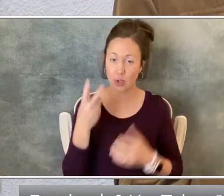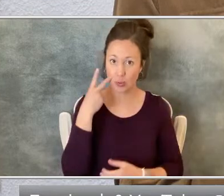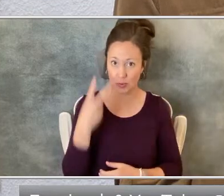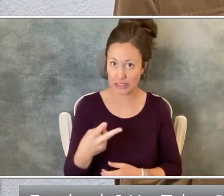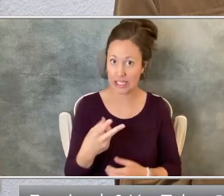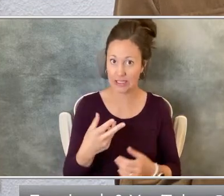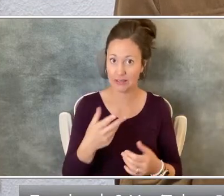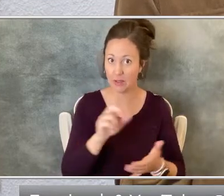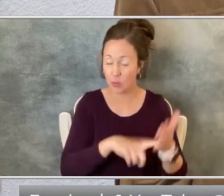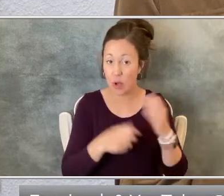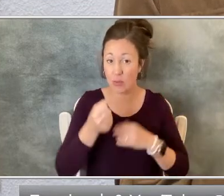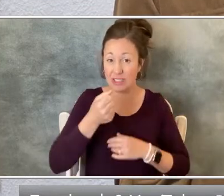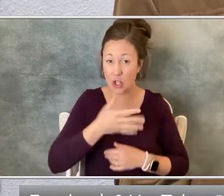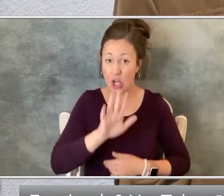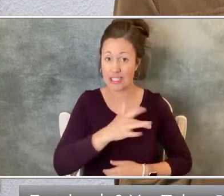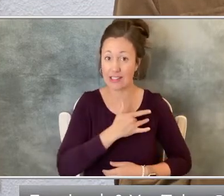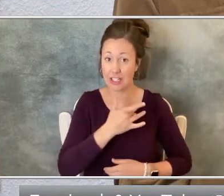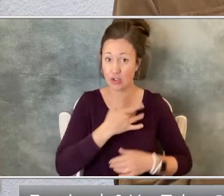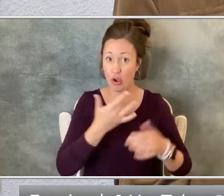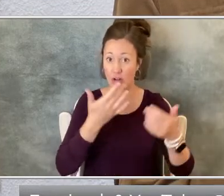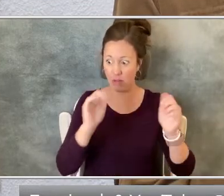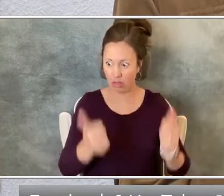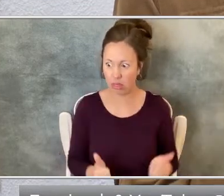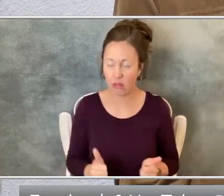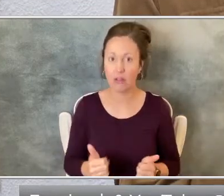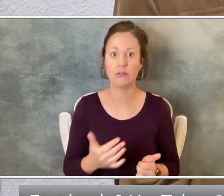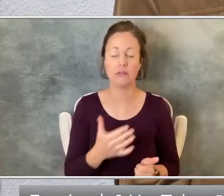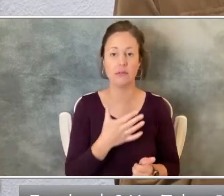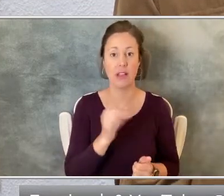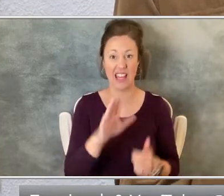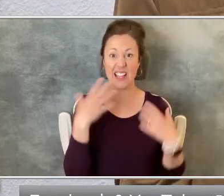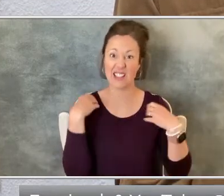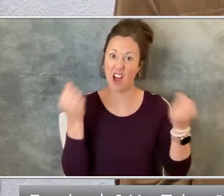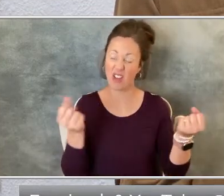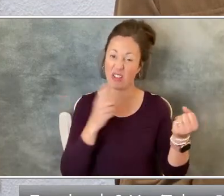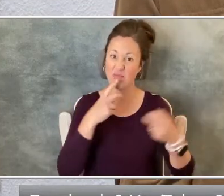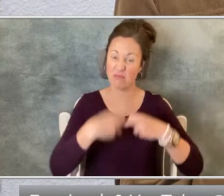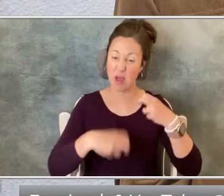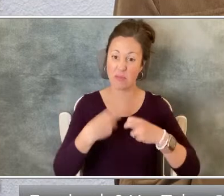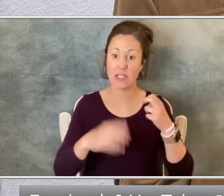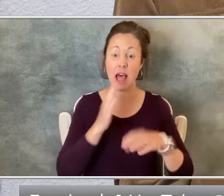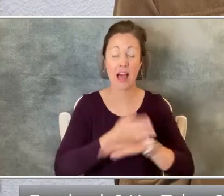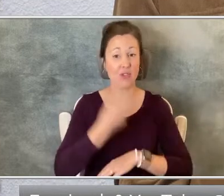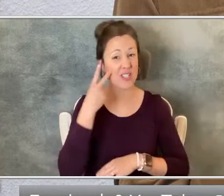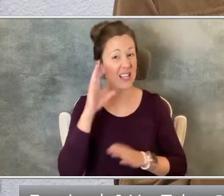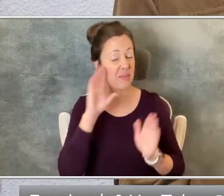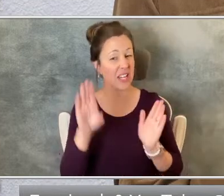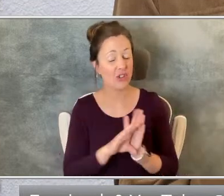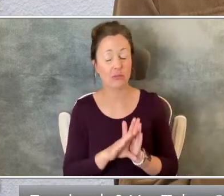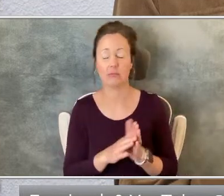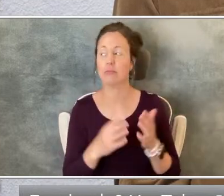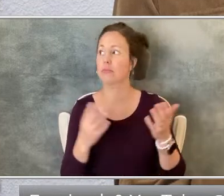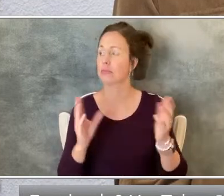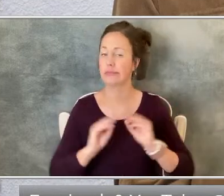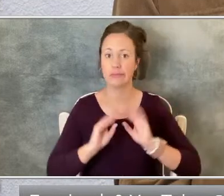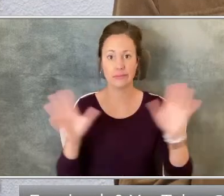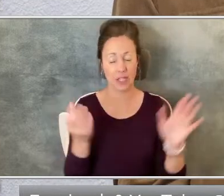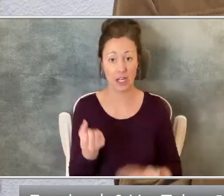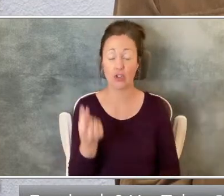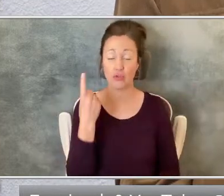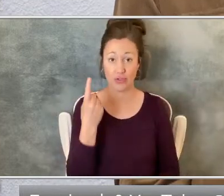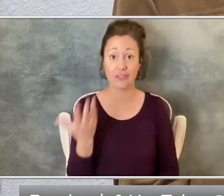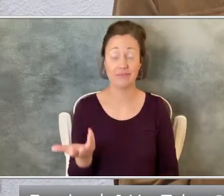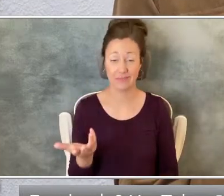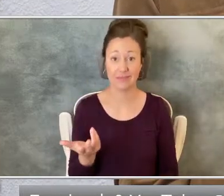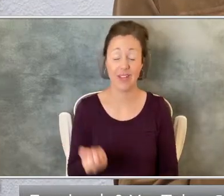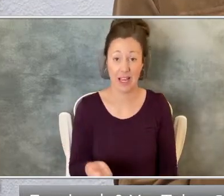causing the decline in Gene's health. And after seeing the pictures of his heart, I then understood why we were going through